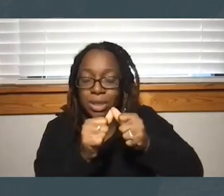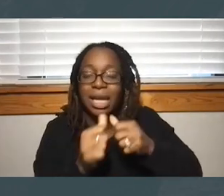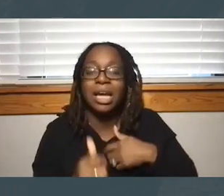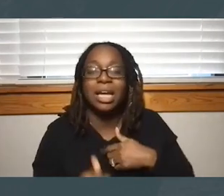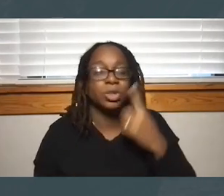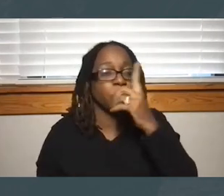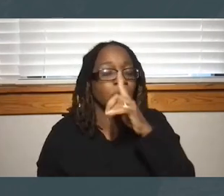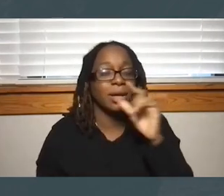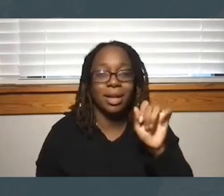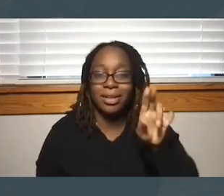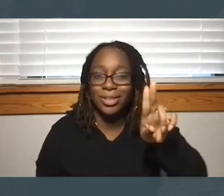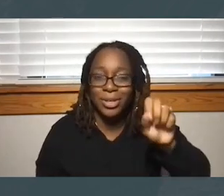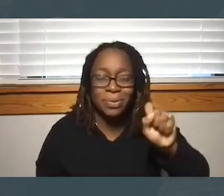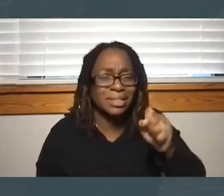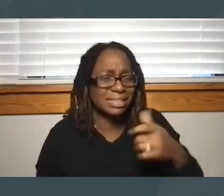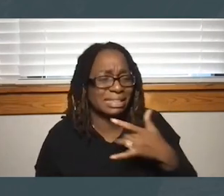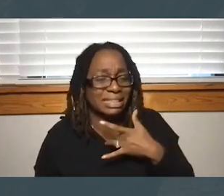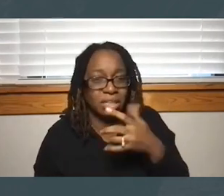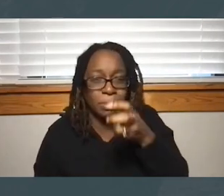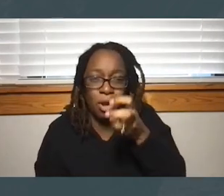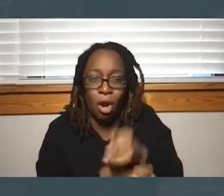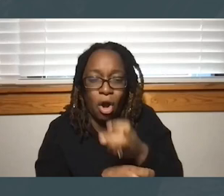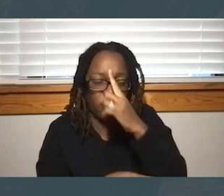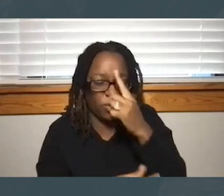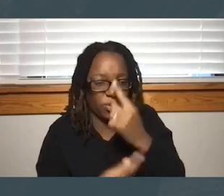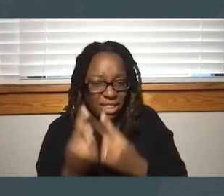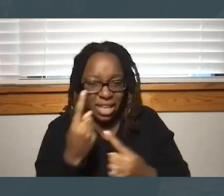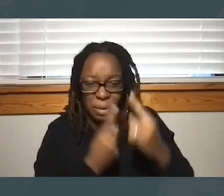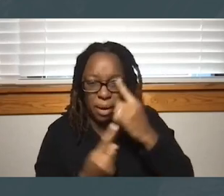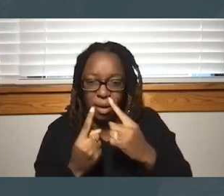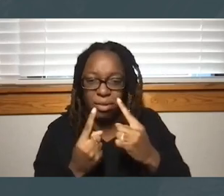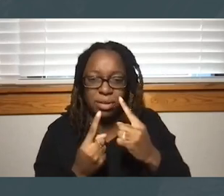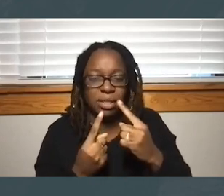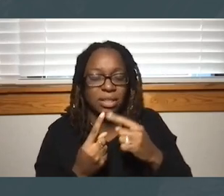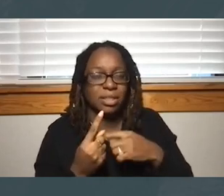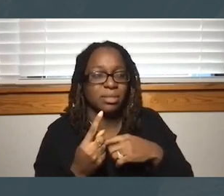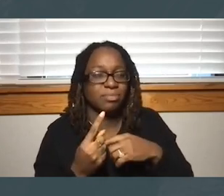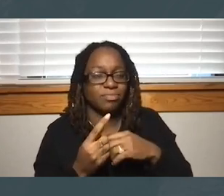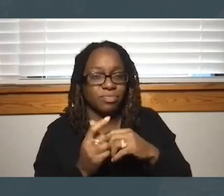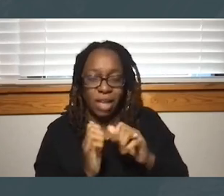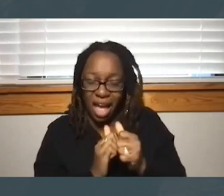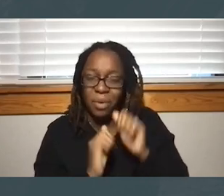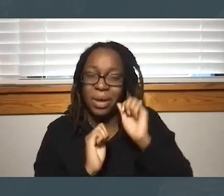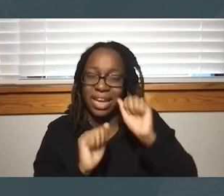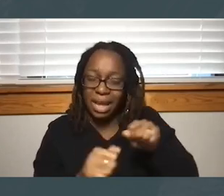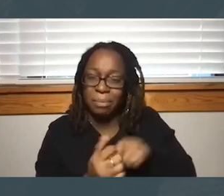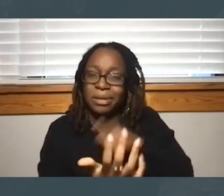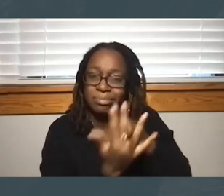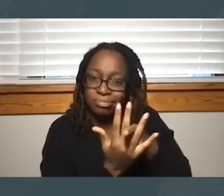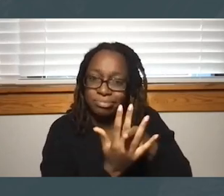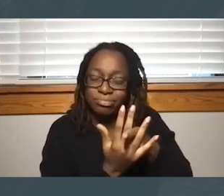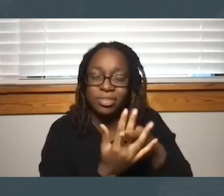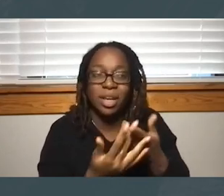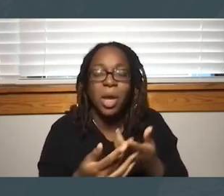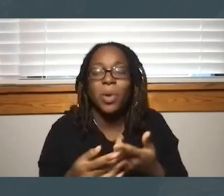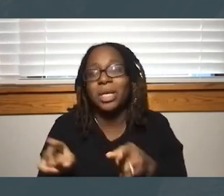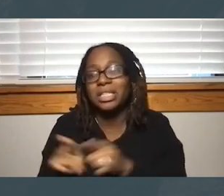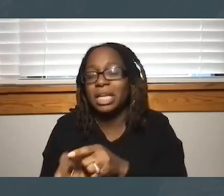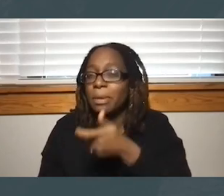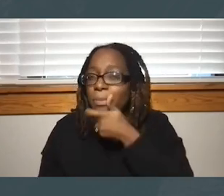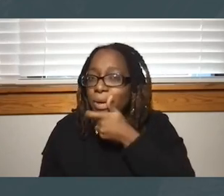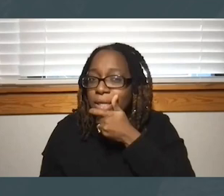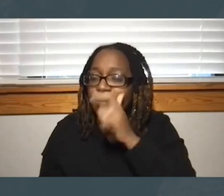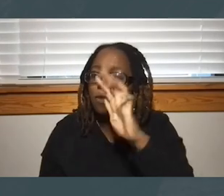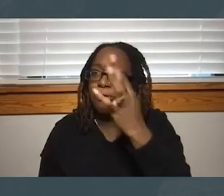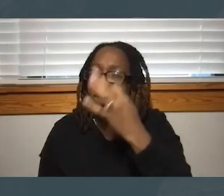itself difficult to think of itself imperially, you know, whereas Britain and France would have, you know, taken it as a badge of honor,